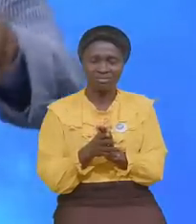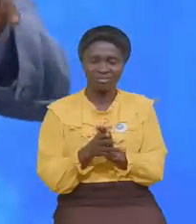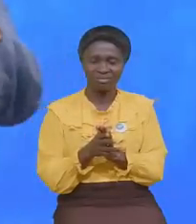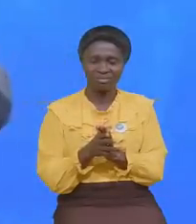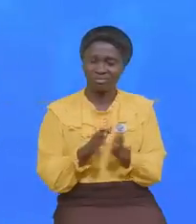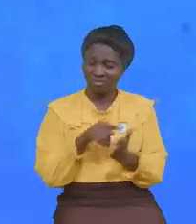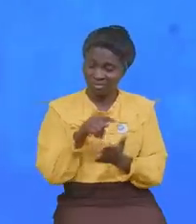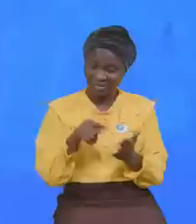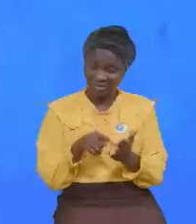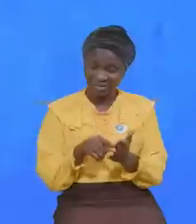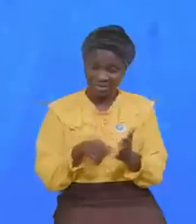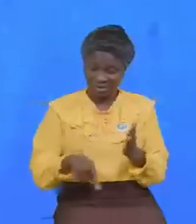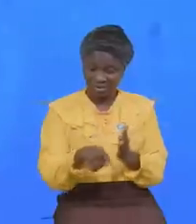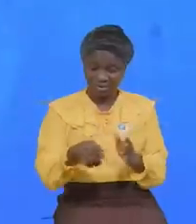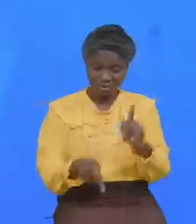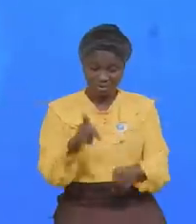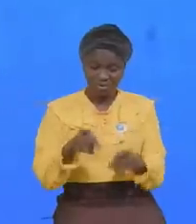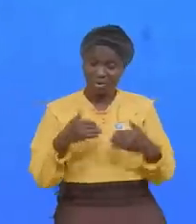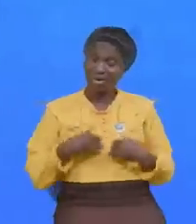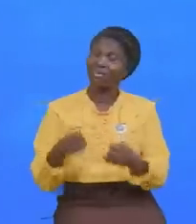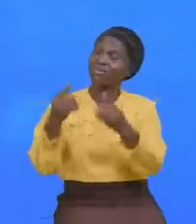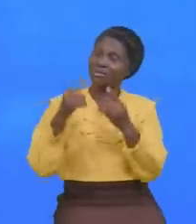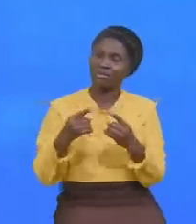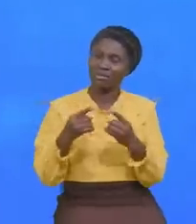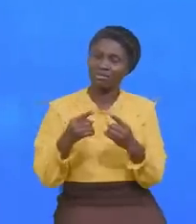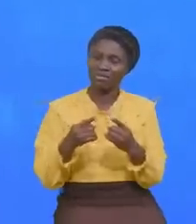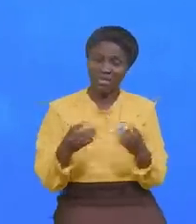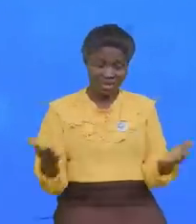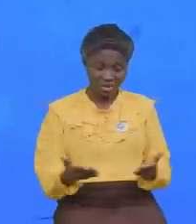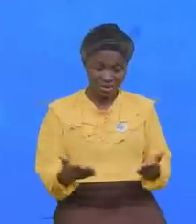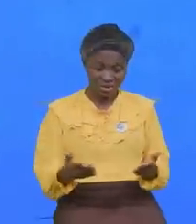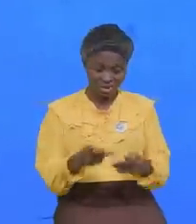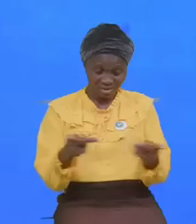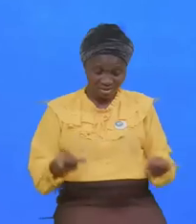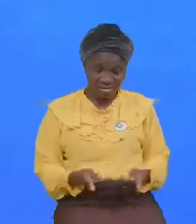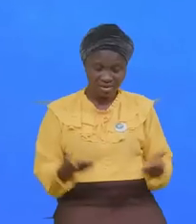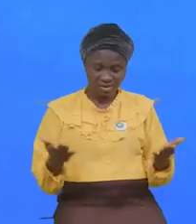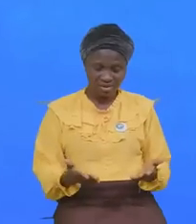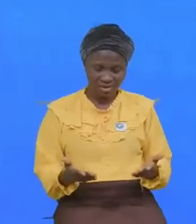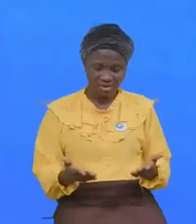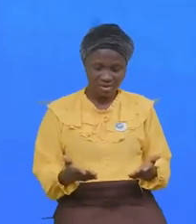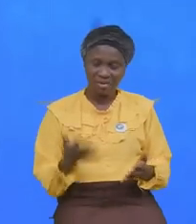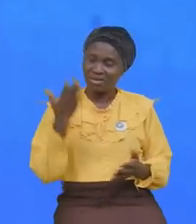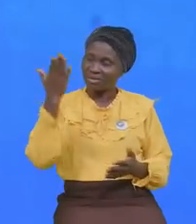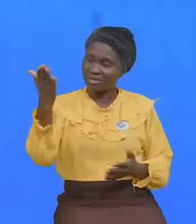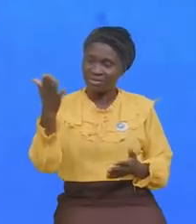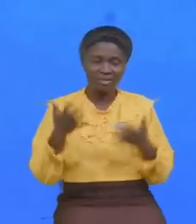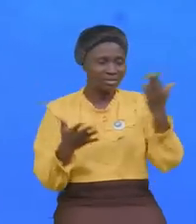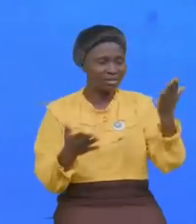These have come here at the Alpha location, there over the